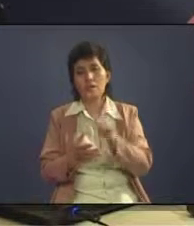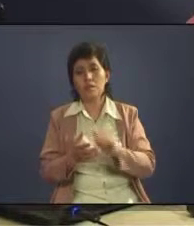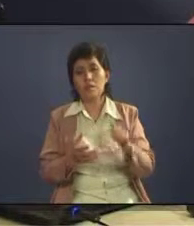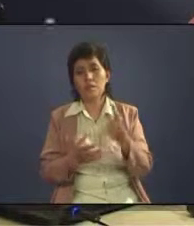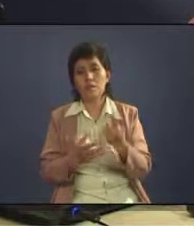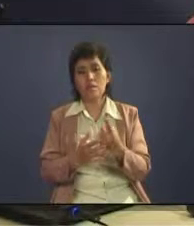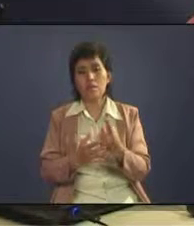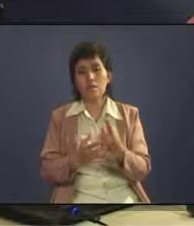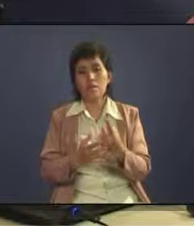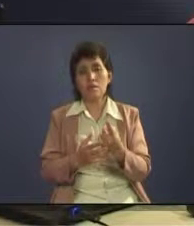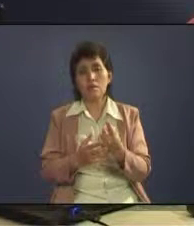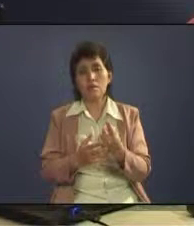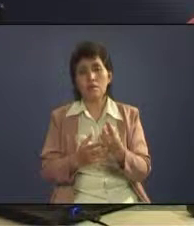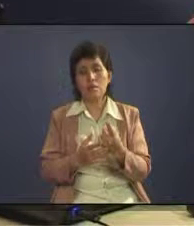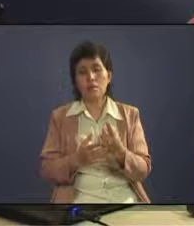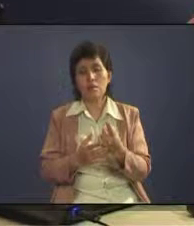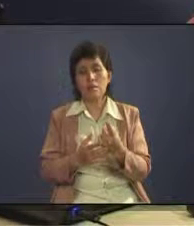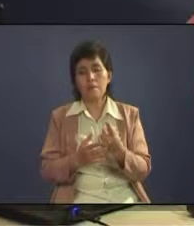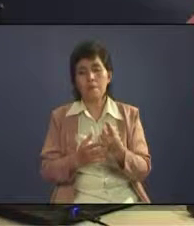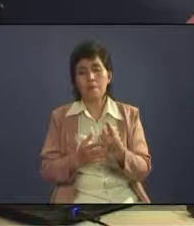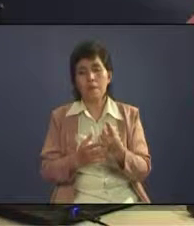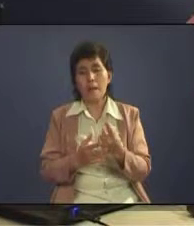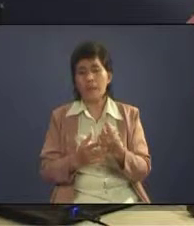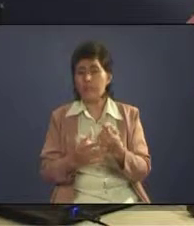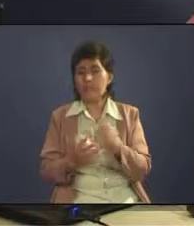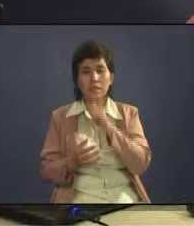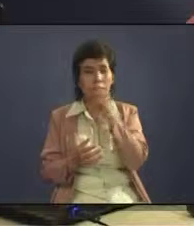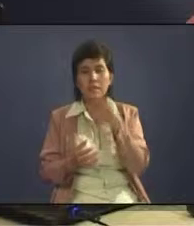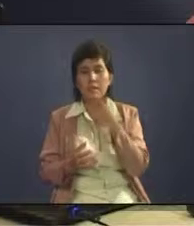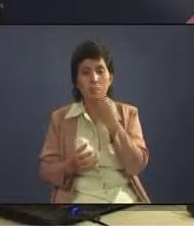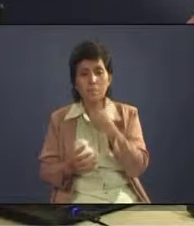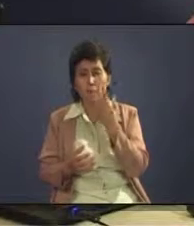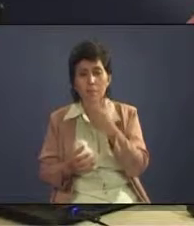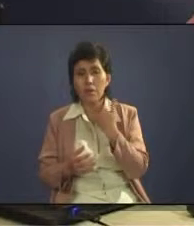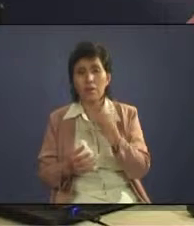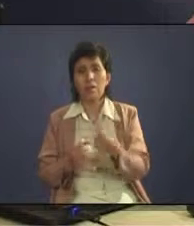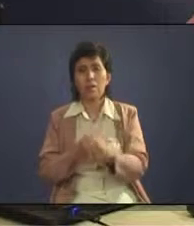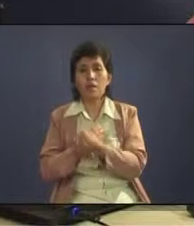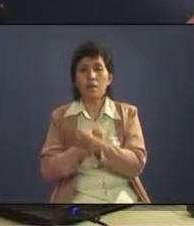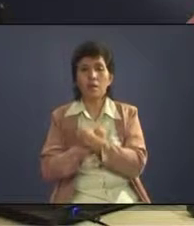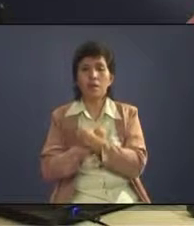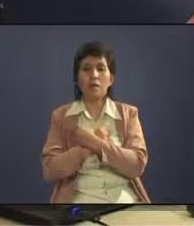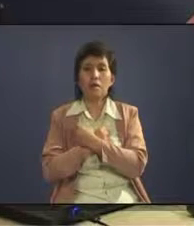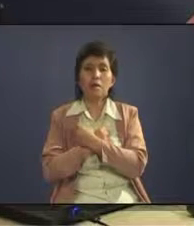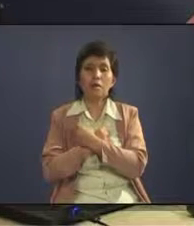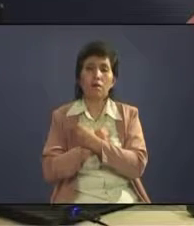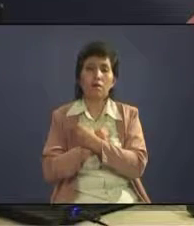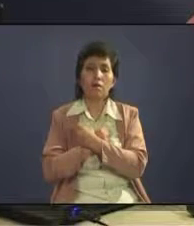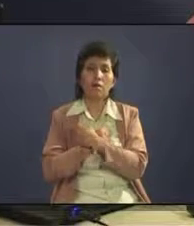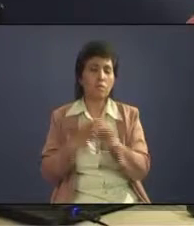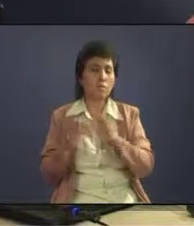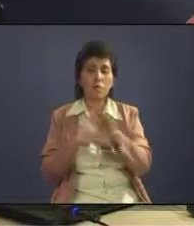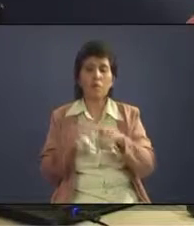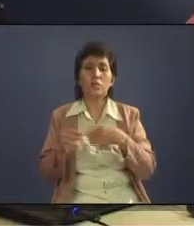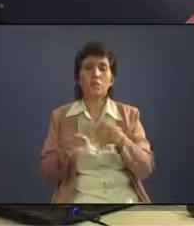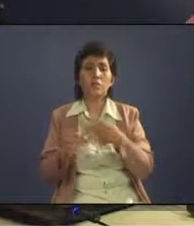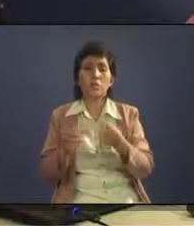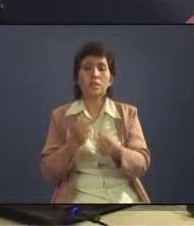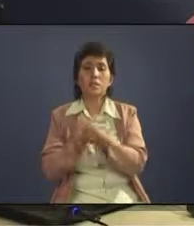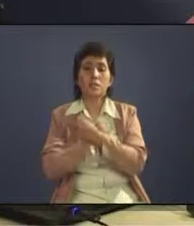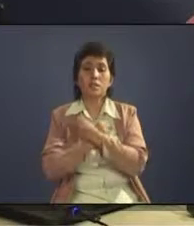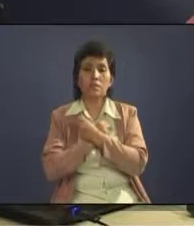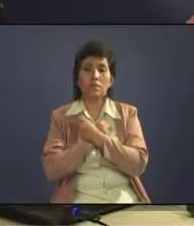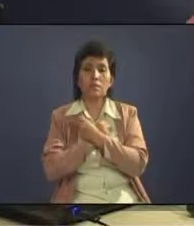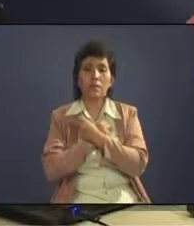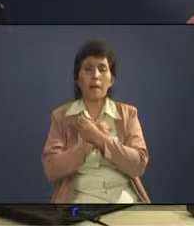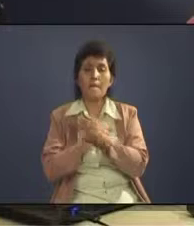Anyone. Praises makes them happy, okay? A loved, a kind, a call makes them happy, okay? People